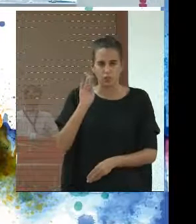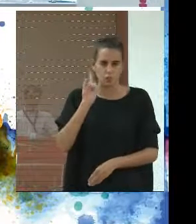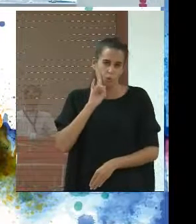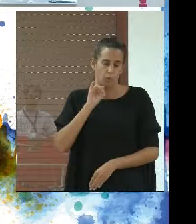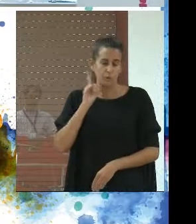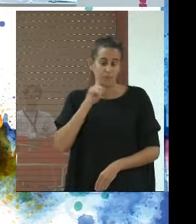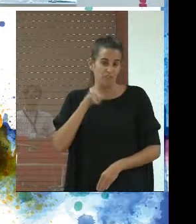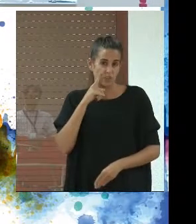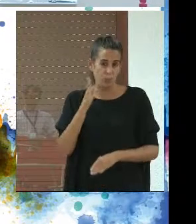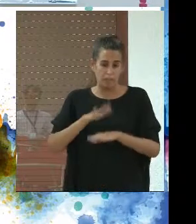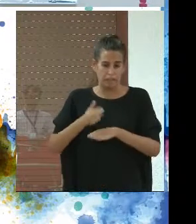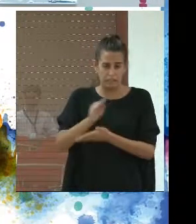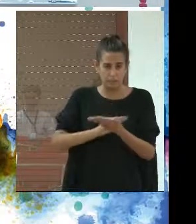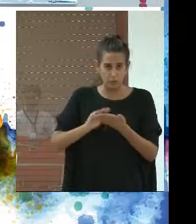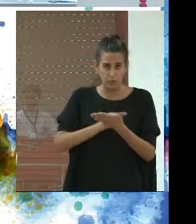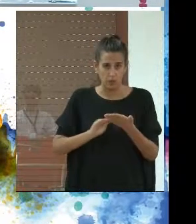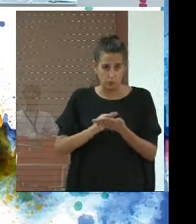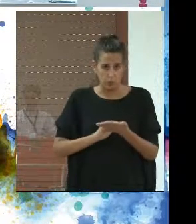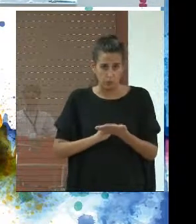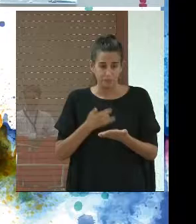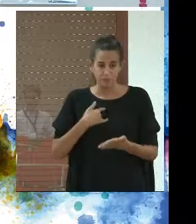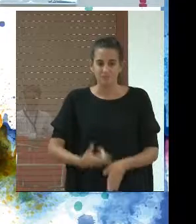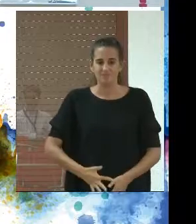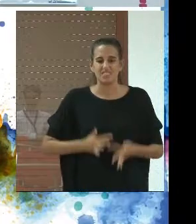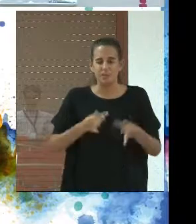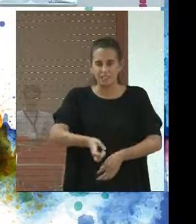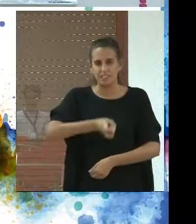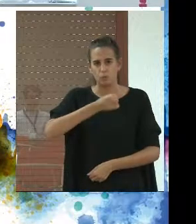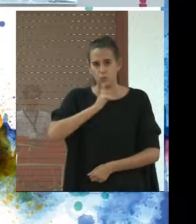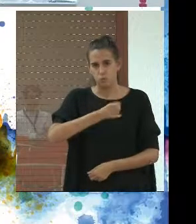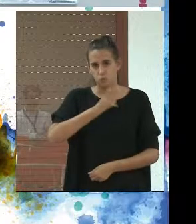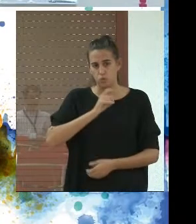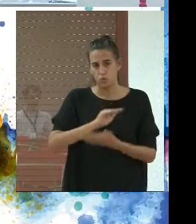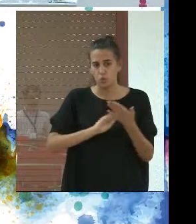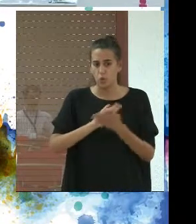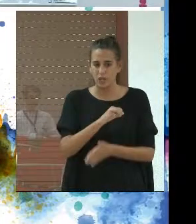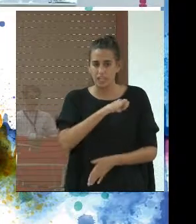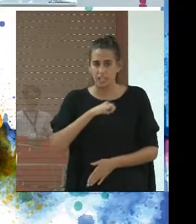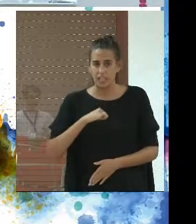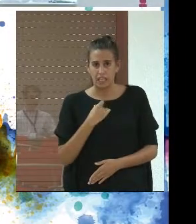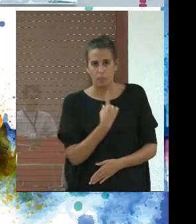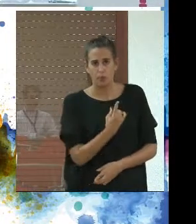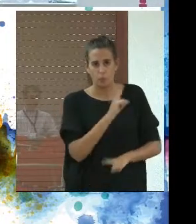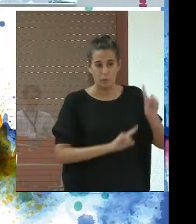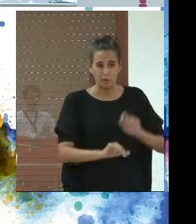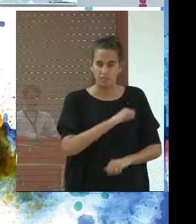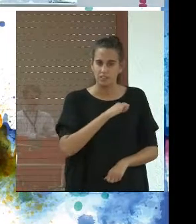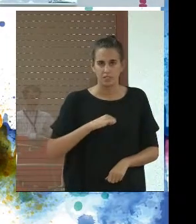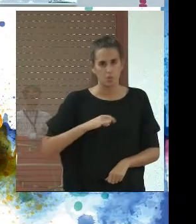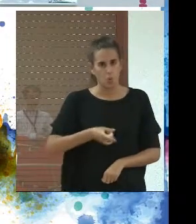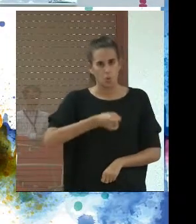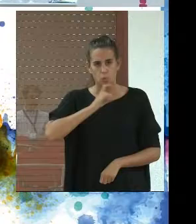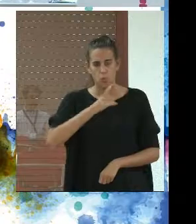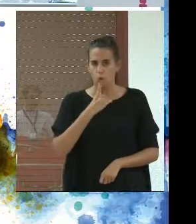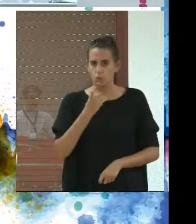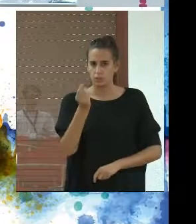or or develop pieces that help to resolve it, and it's difficult to resolve individuals'